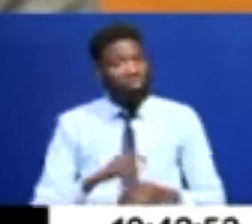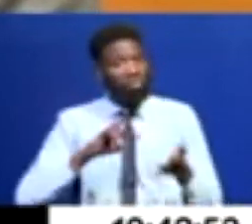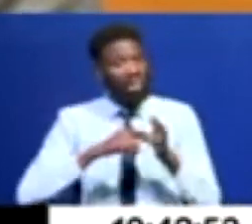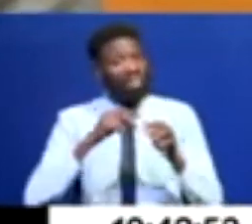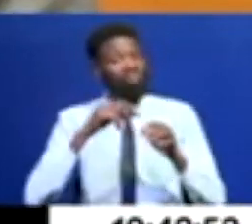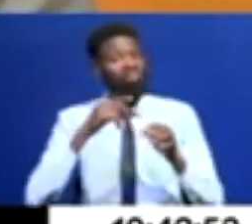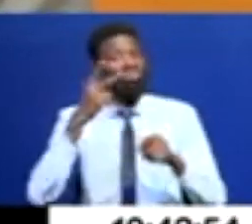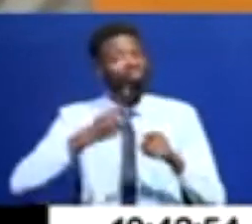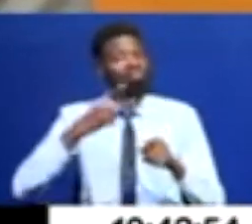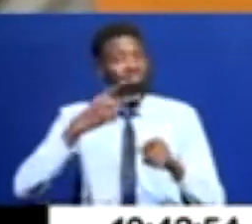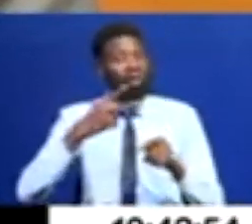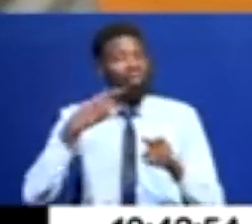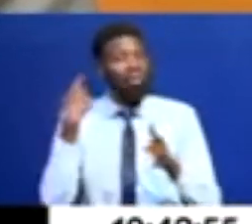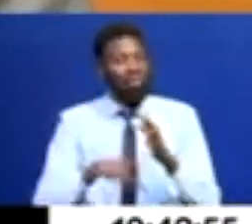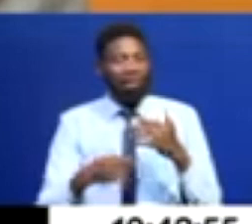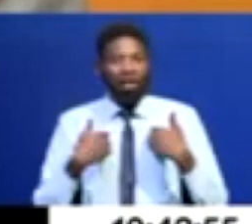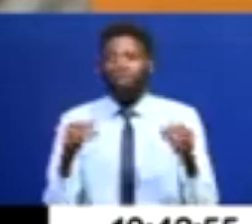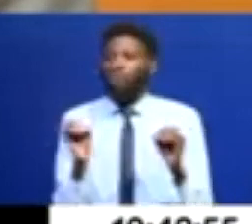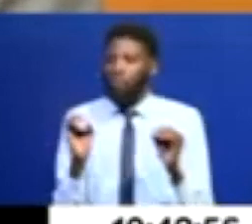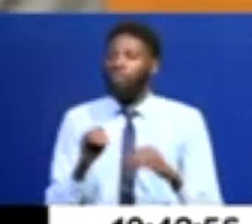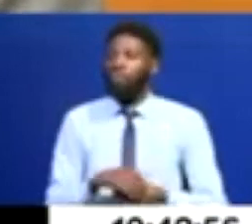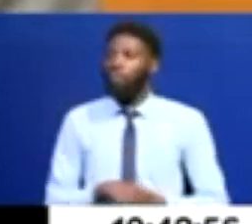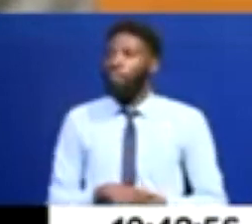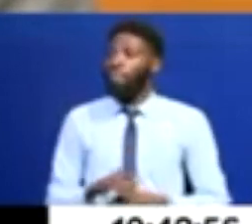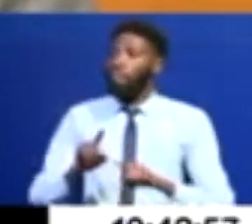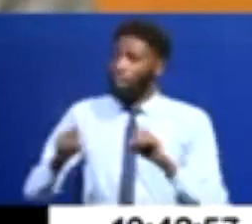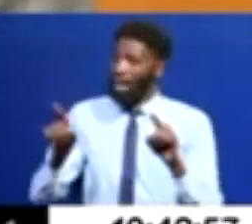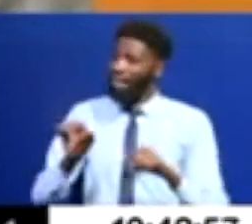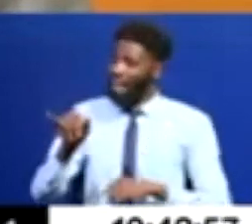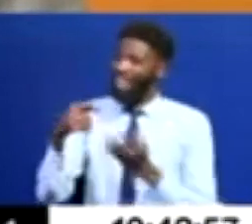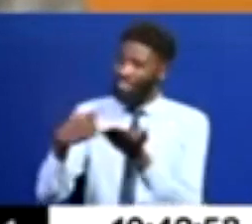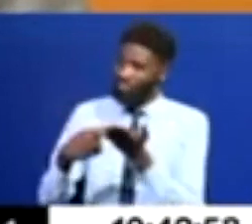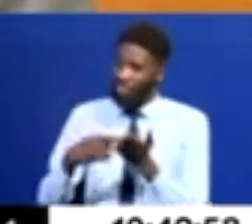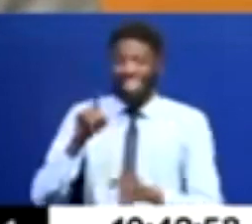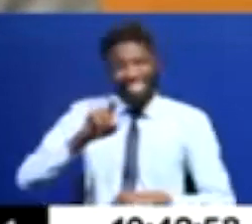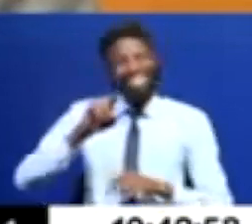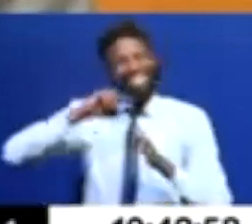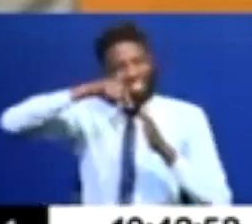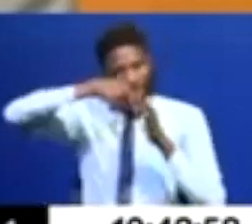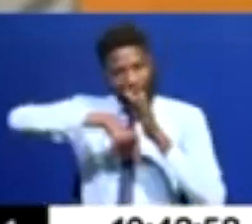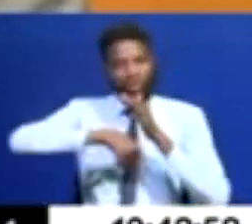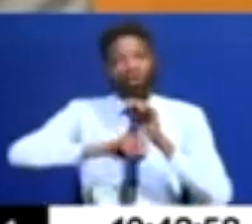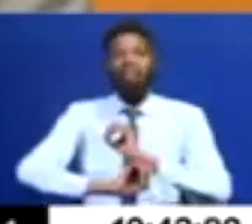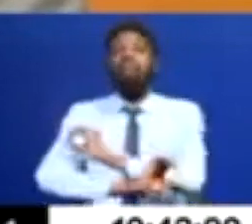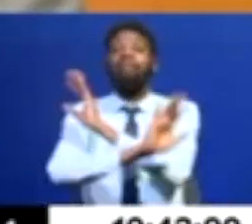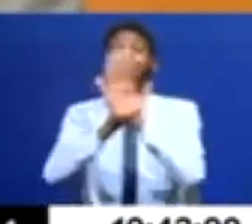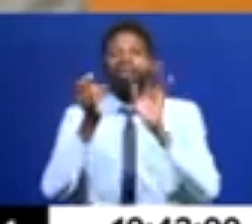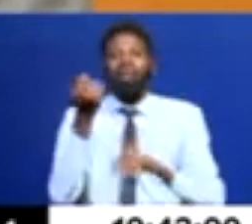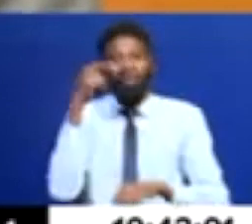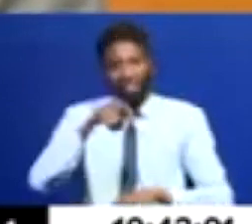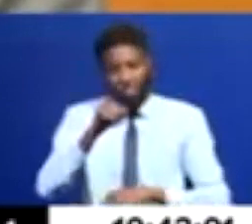the double taxation is does not erased. Come in. It does not come in. Yeah. But it's a debate that needs to be discussed and expounded further. As you rightly said when you